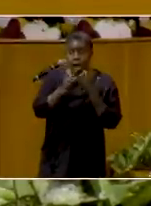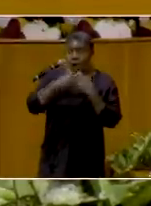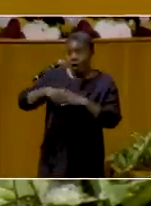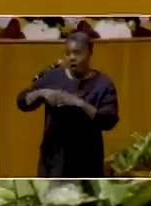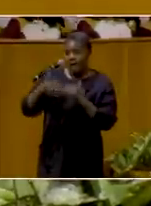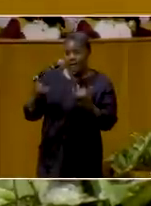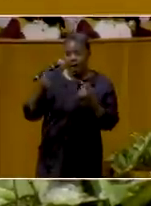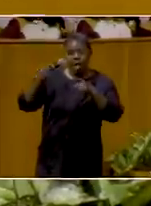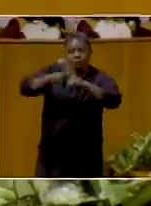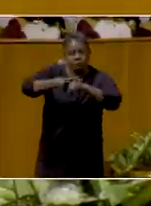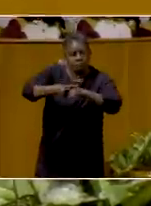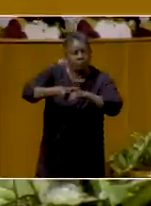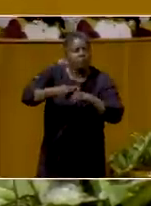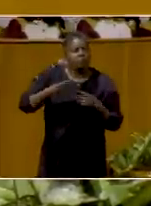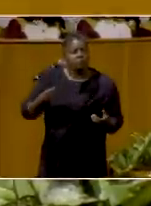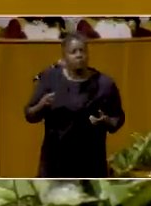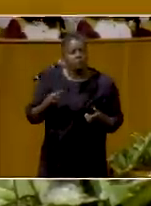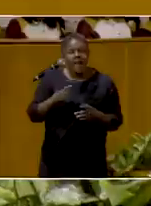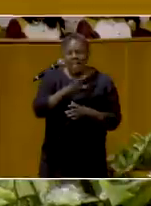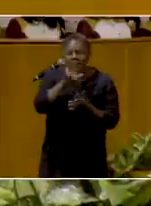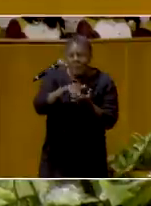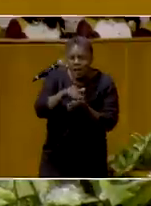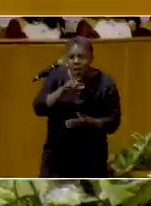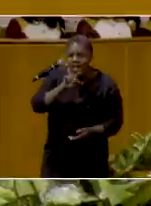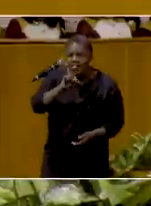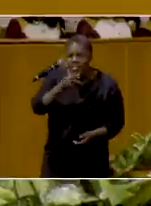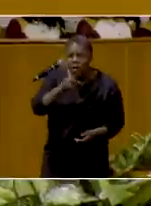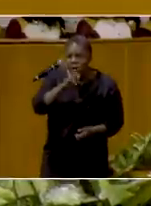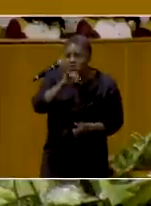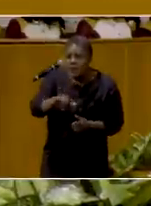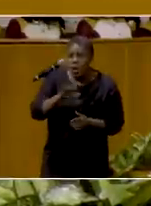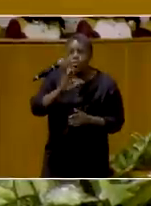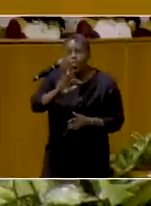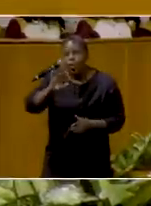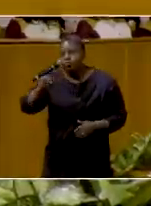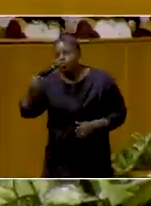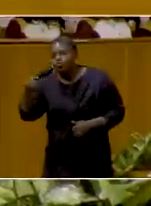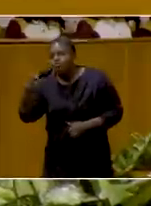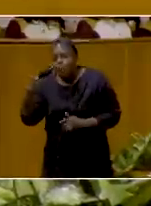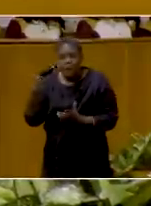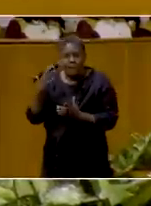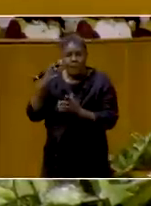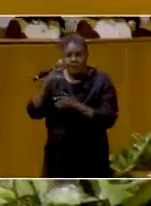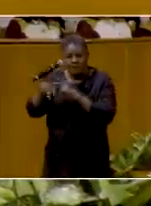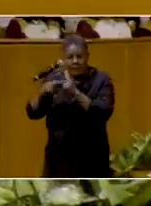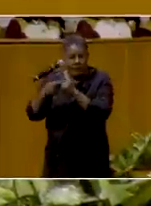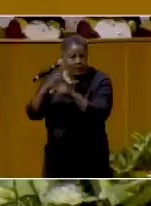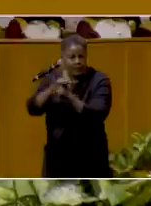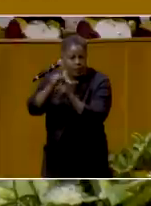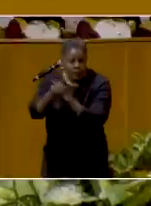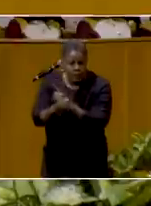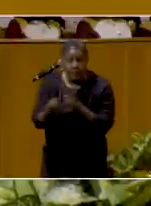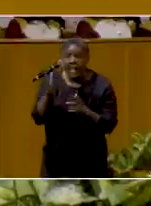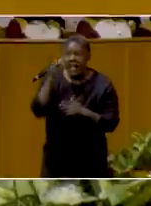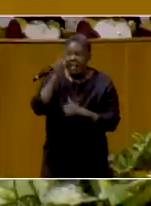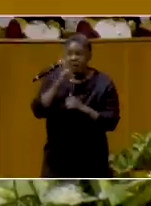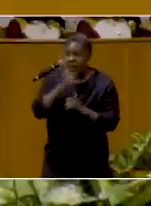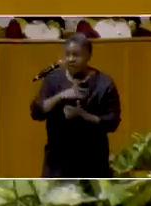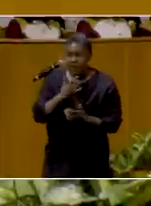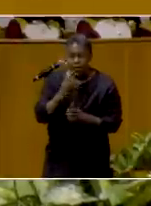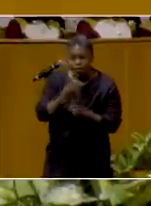Because in the midst of theodicy, in the midst of your Job situation, in the midst of evil that doesn't seem right to